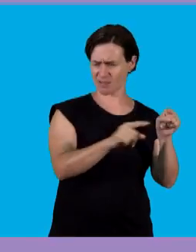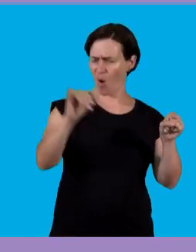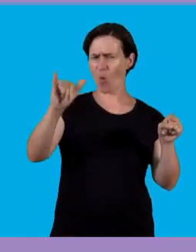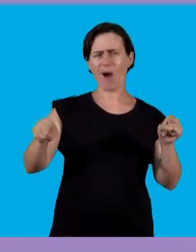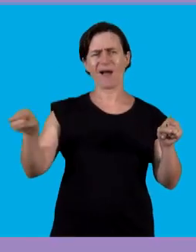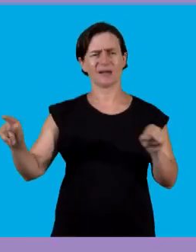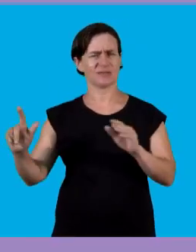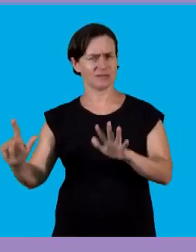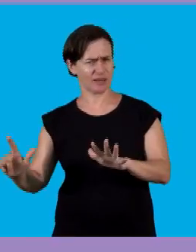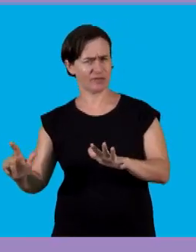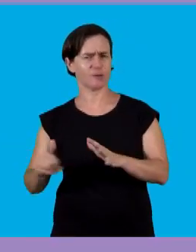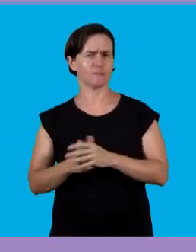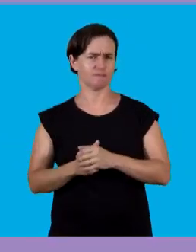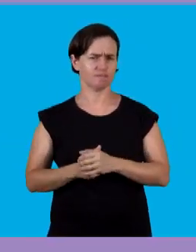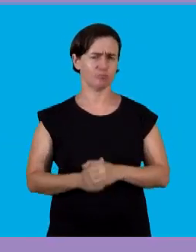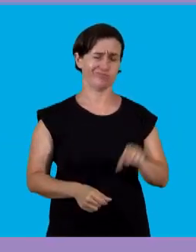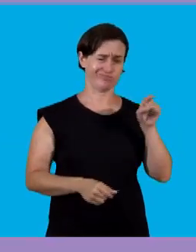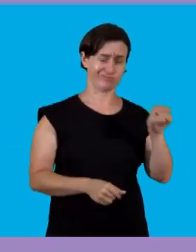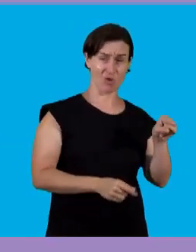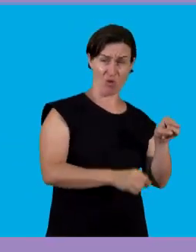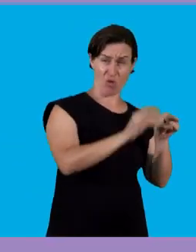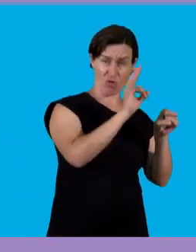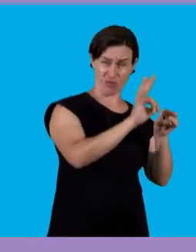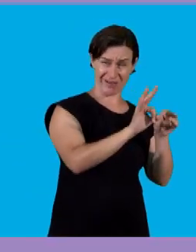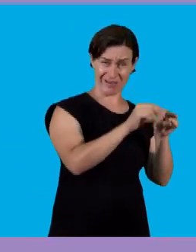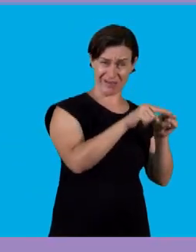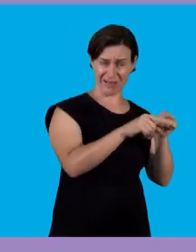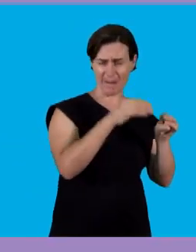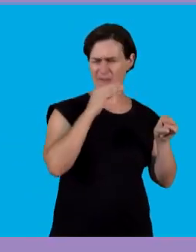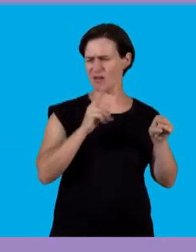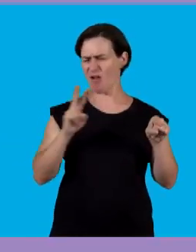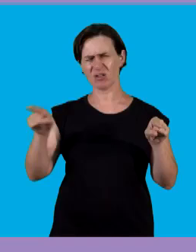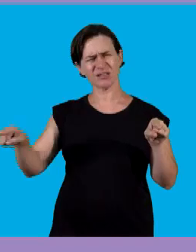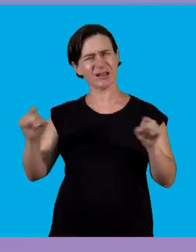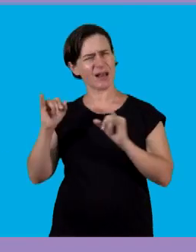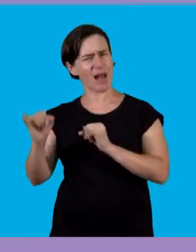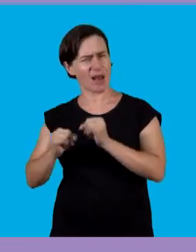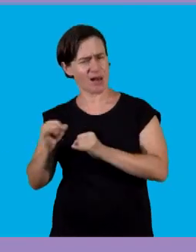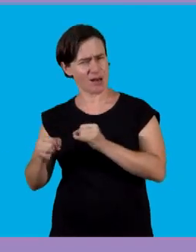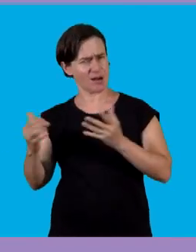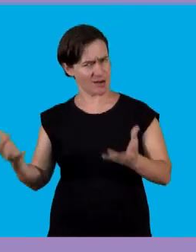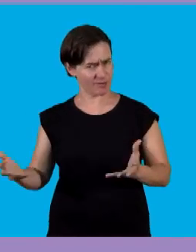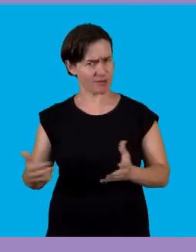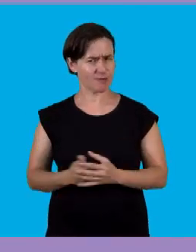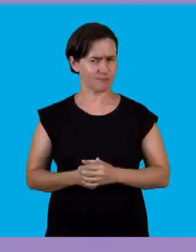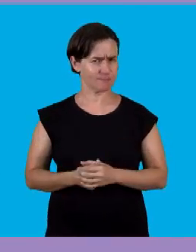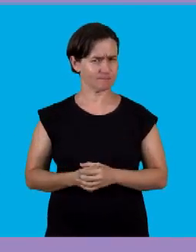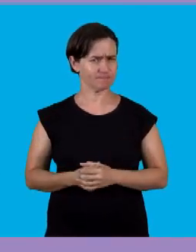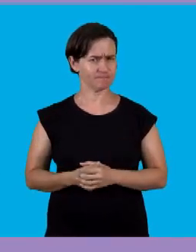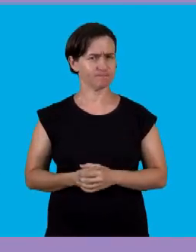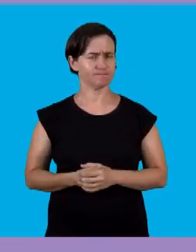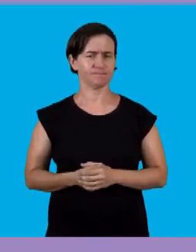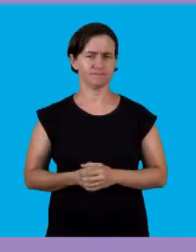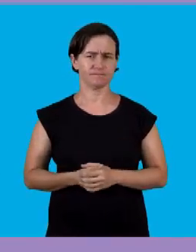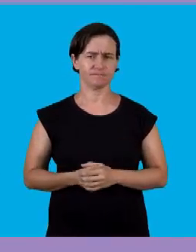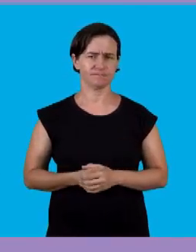7 was the output value. And when 3 was the input value, 11 was the output